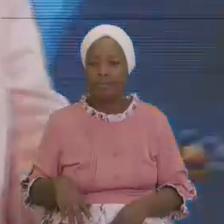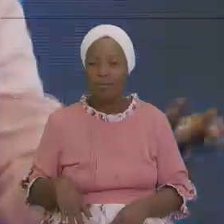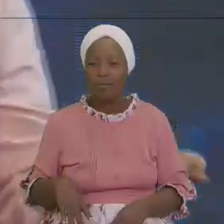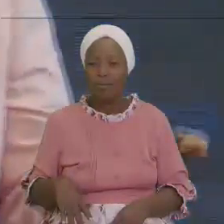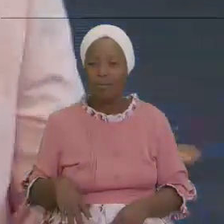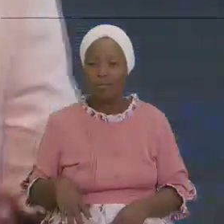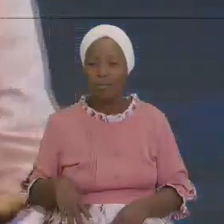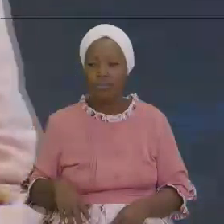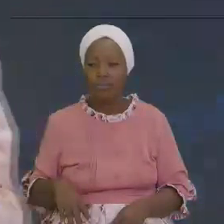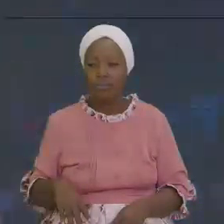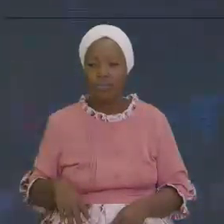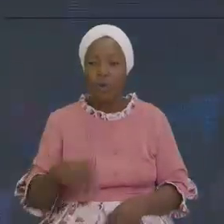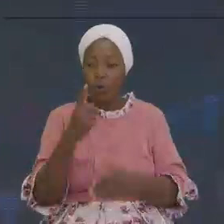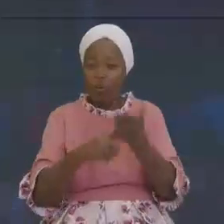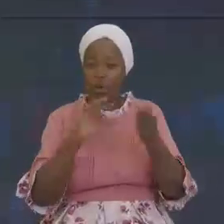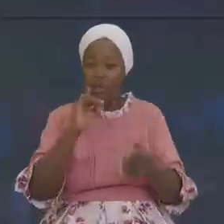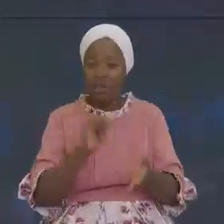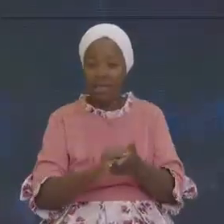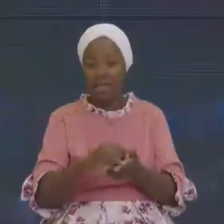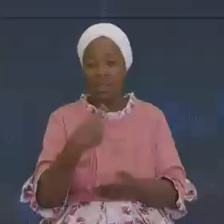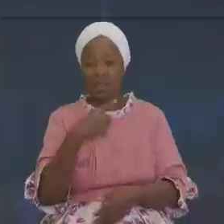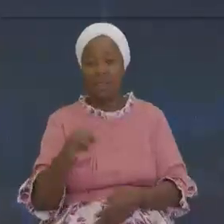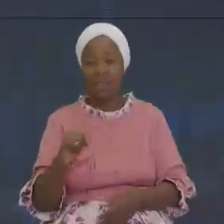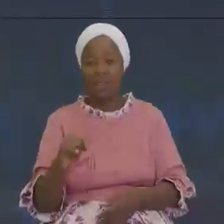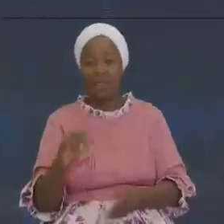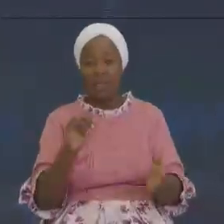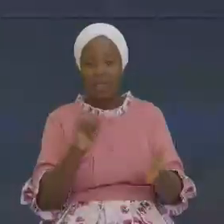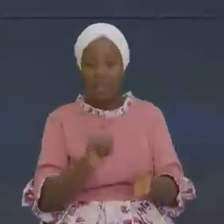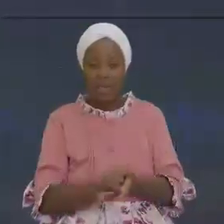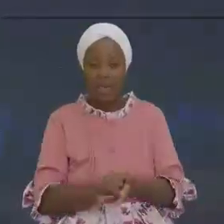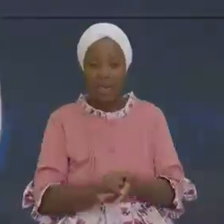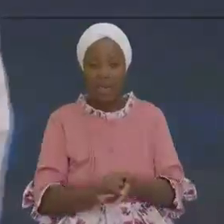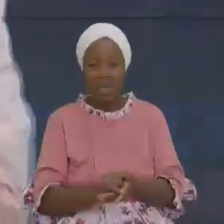What is the saying that